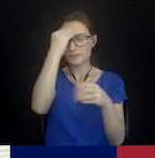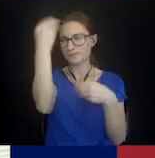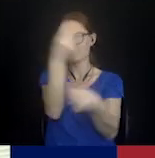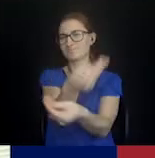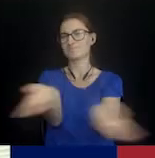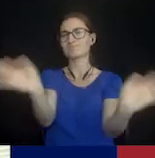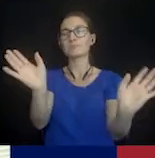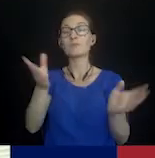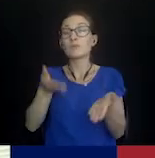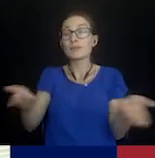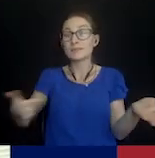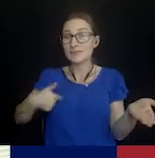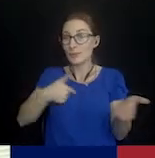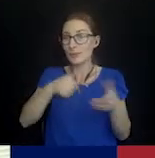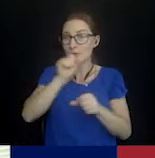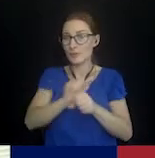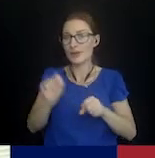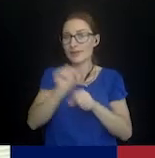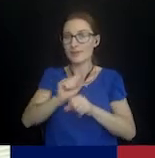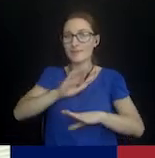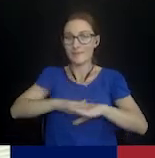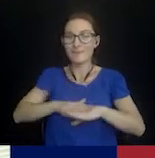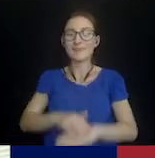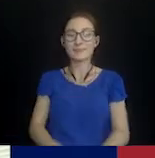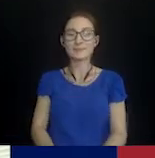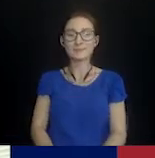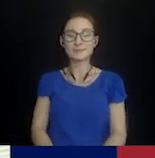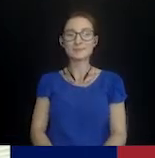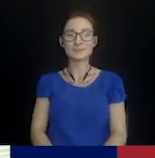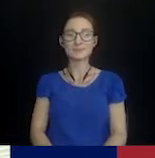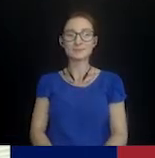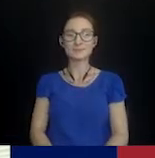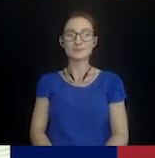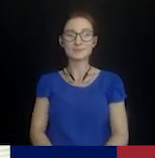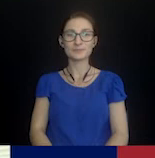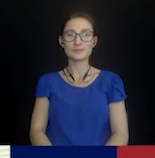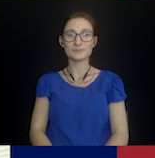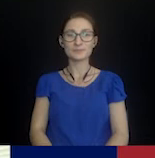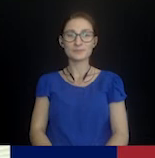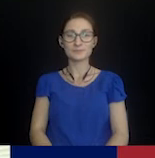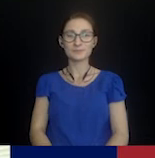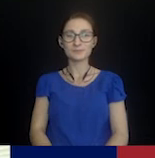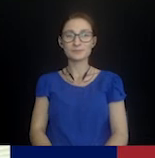we are working on and the things that we find very important.